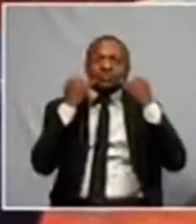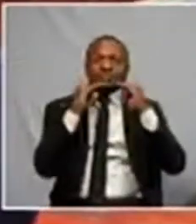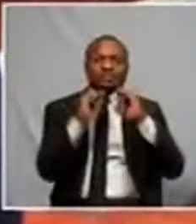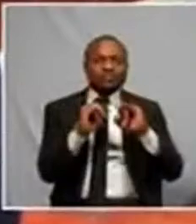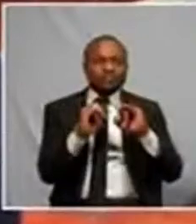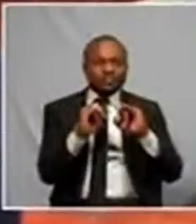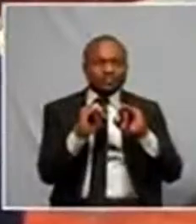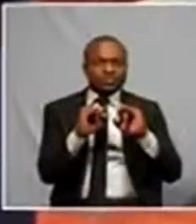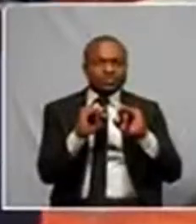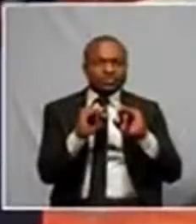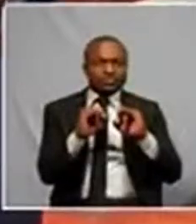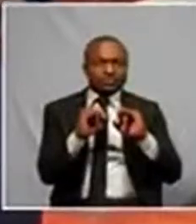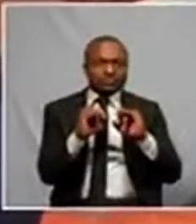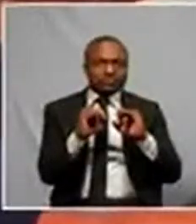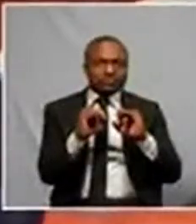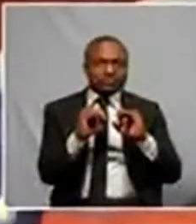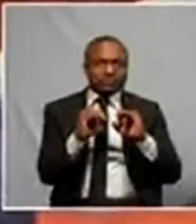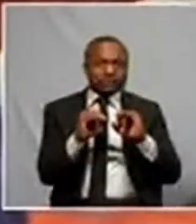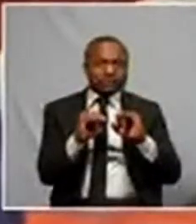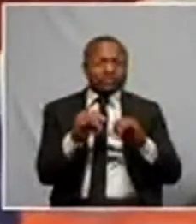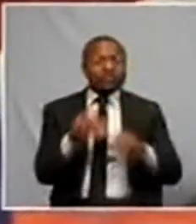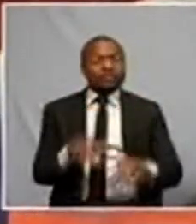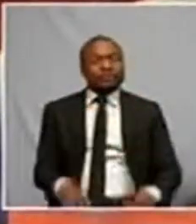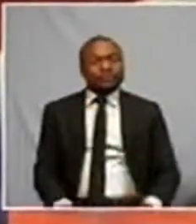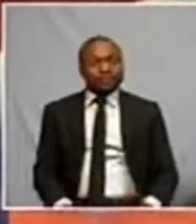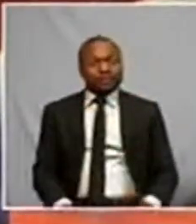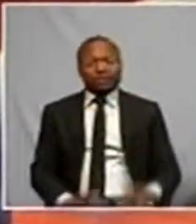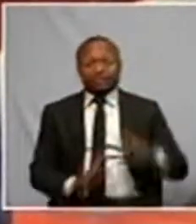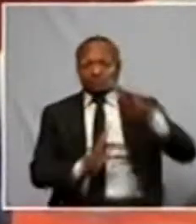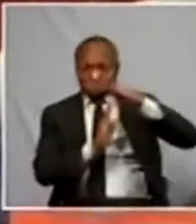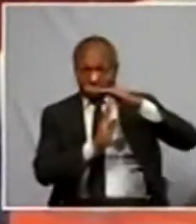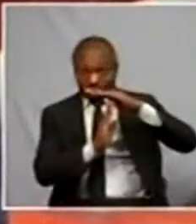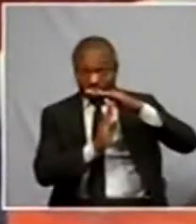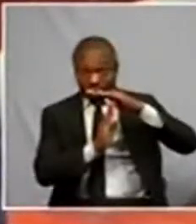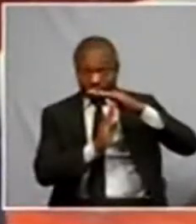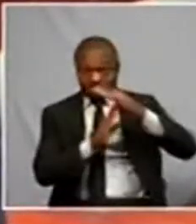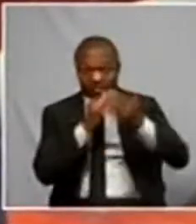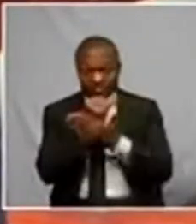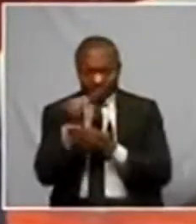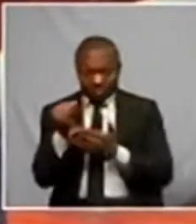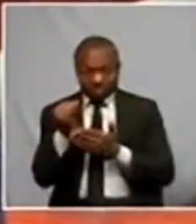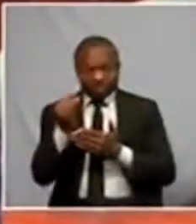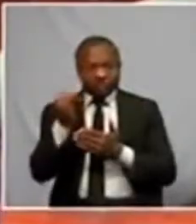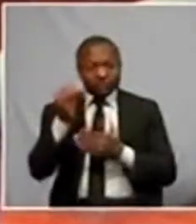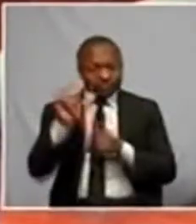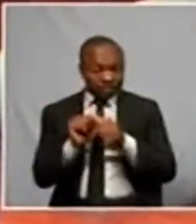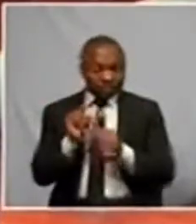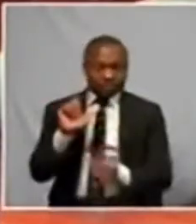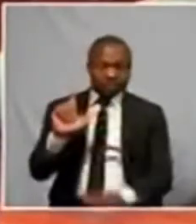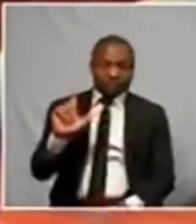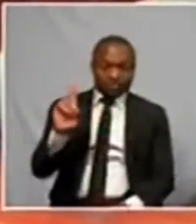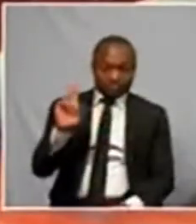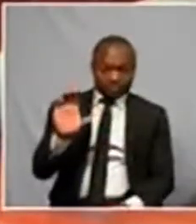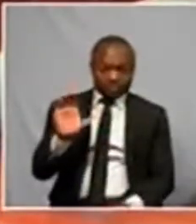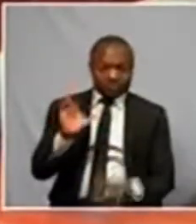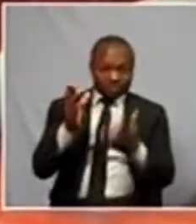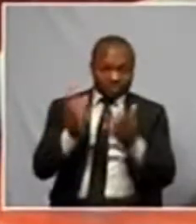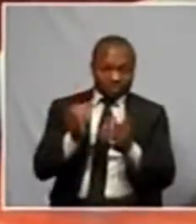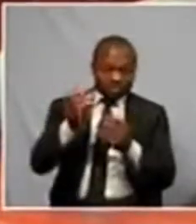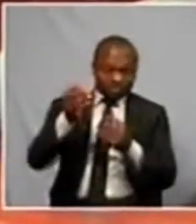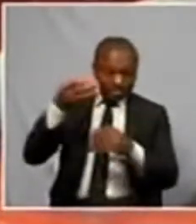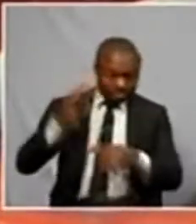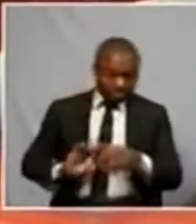that because it's a limited sized cake, and every LDC wishes to get from that